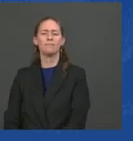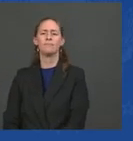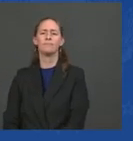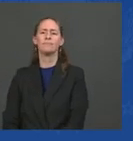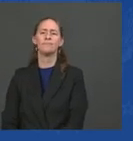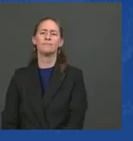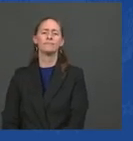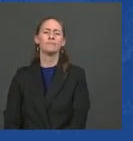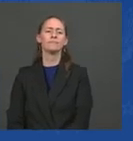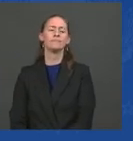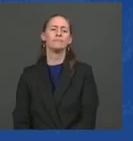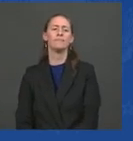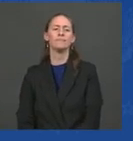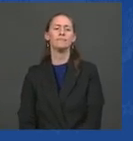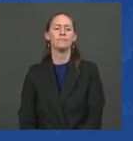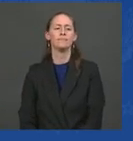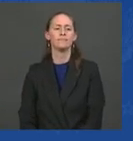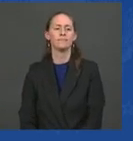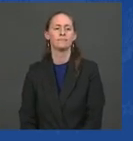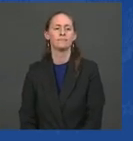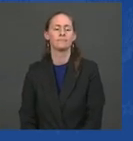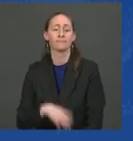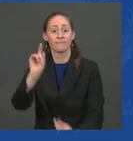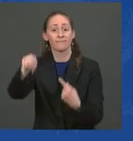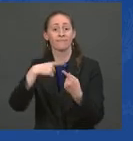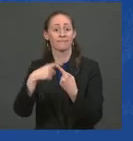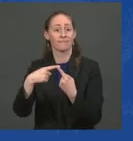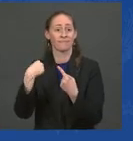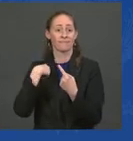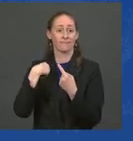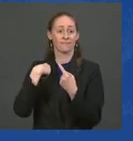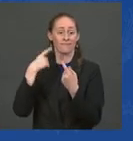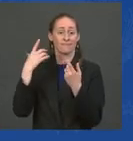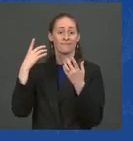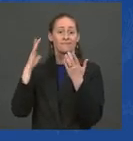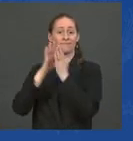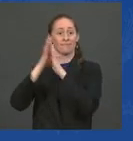First 10 minutes I was in office, I ended the Muslim ban,